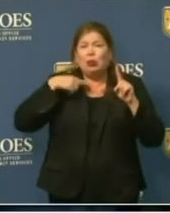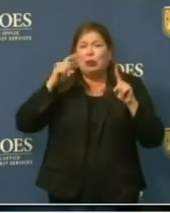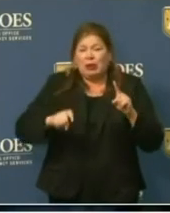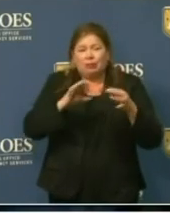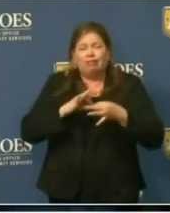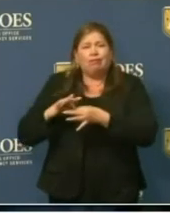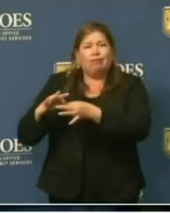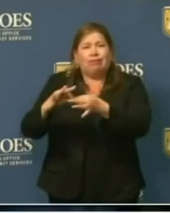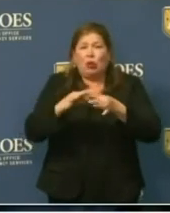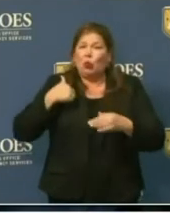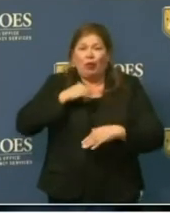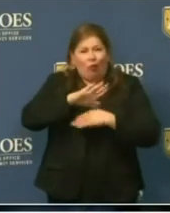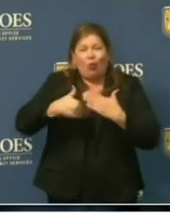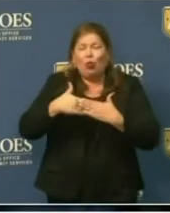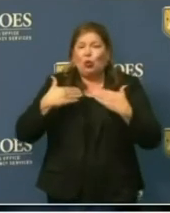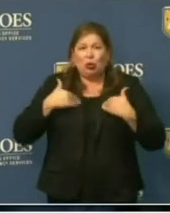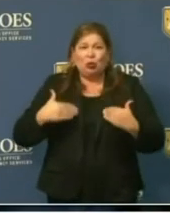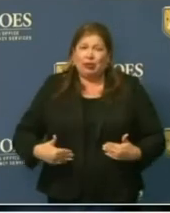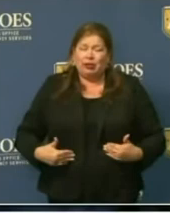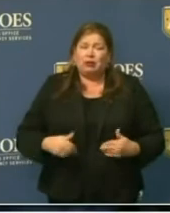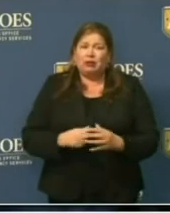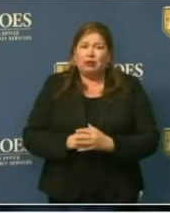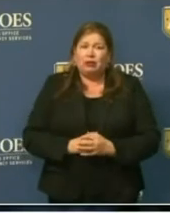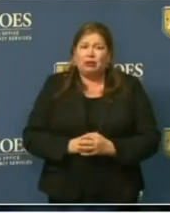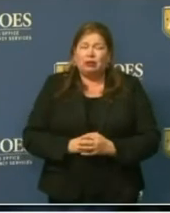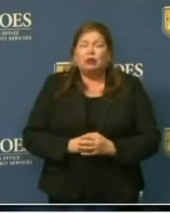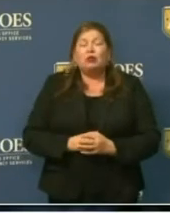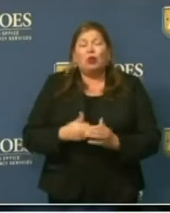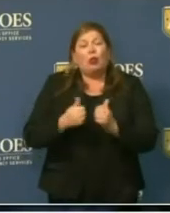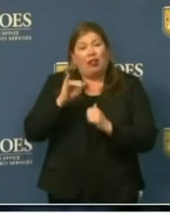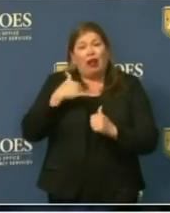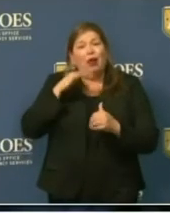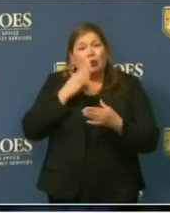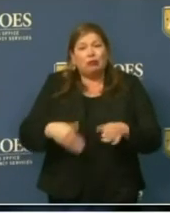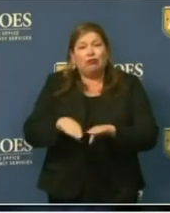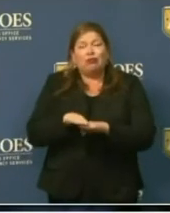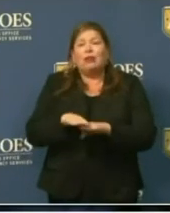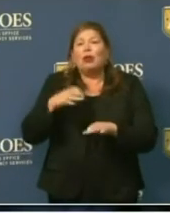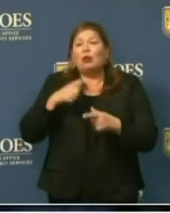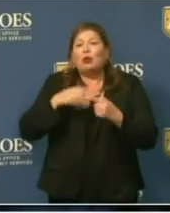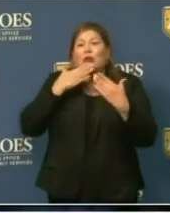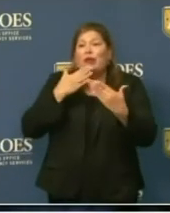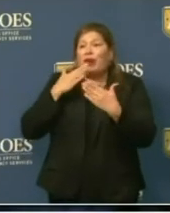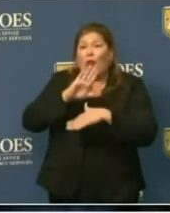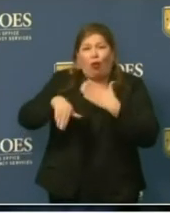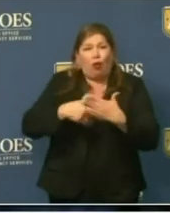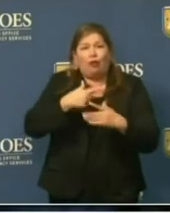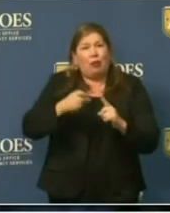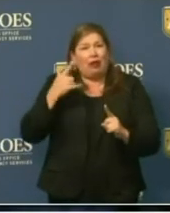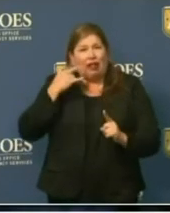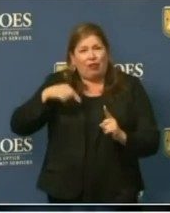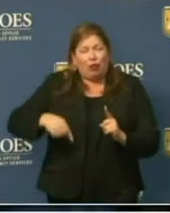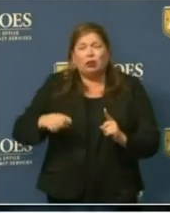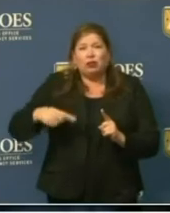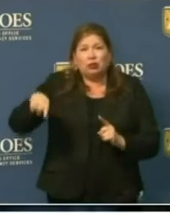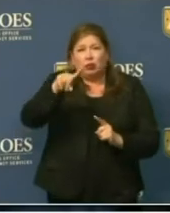humanity. And so it's in that spirit I conclude, and I thank all my fellow Californians for